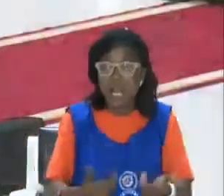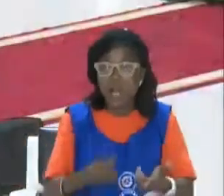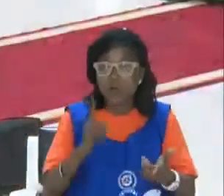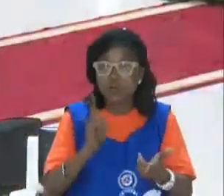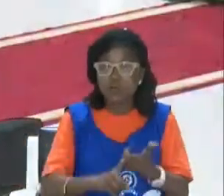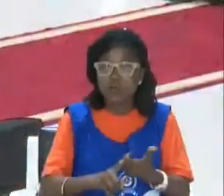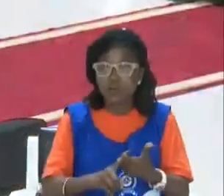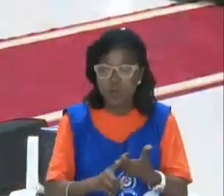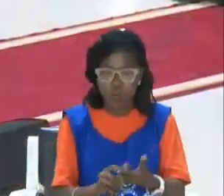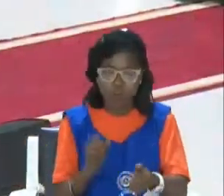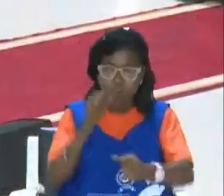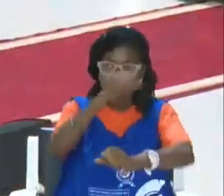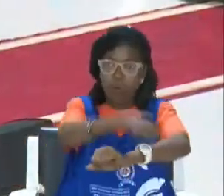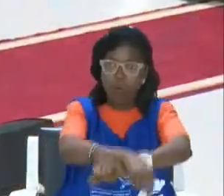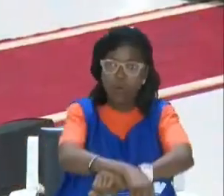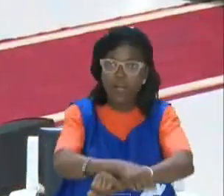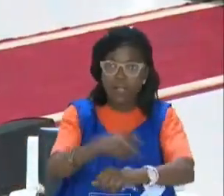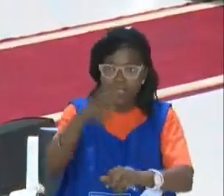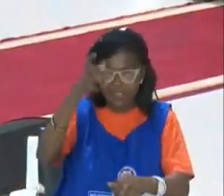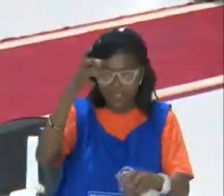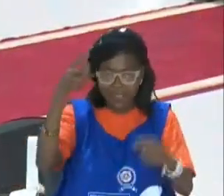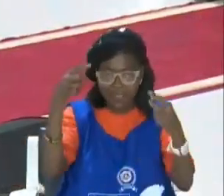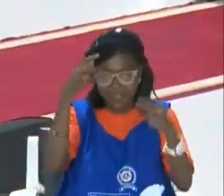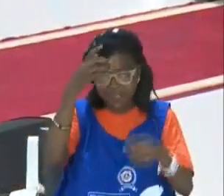sickness and disease.